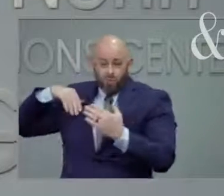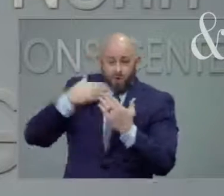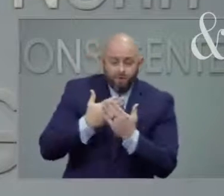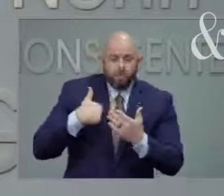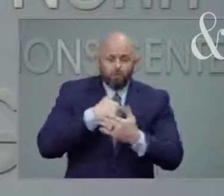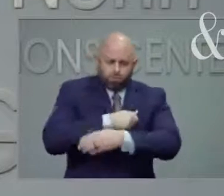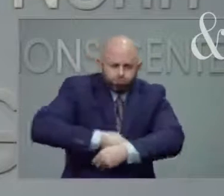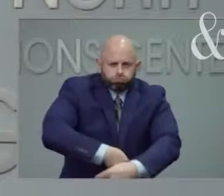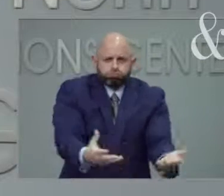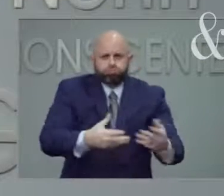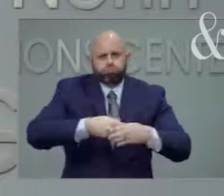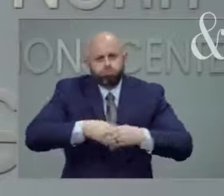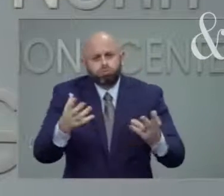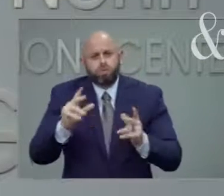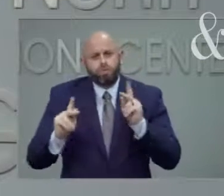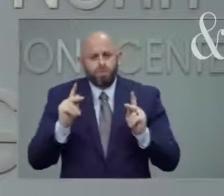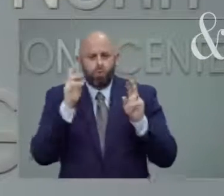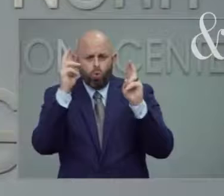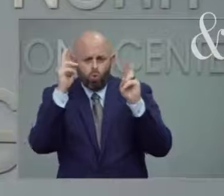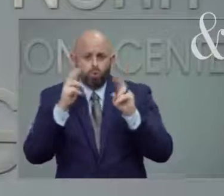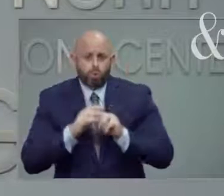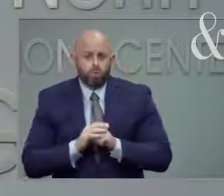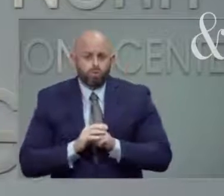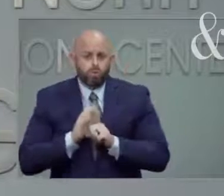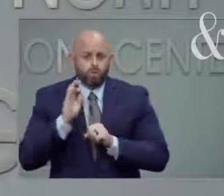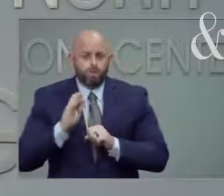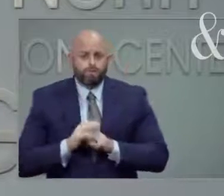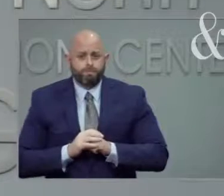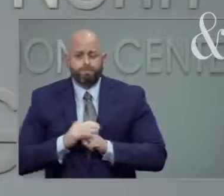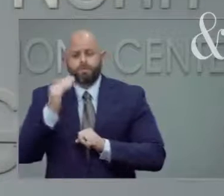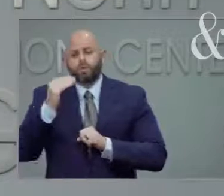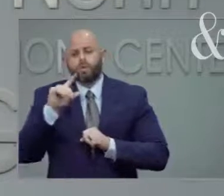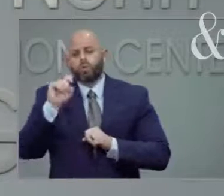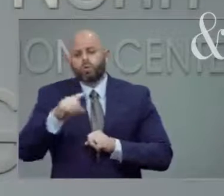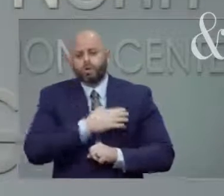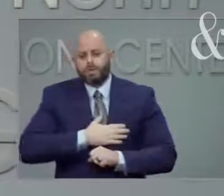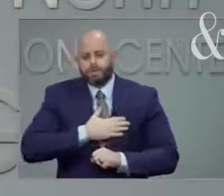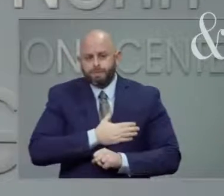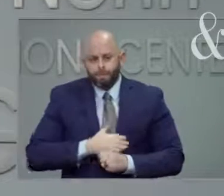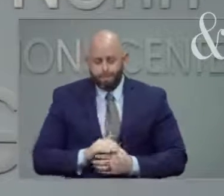and turn the corner. Next question, please.